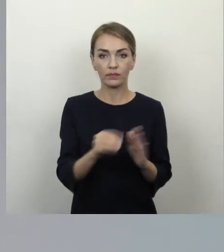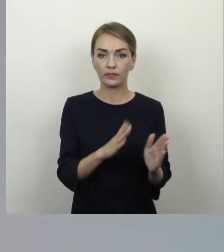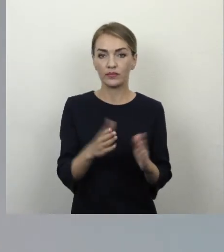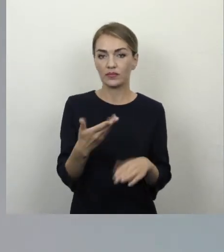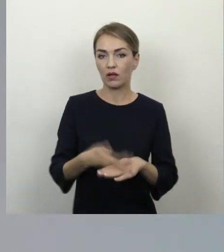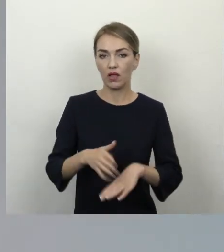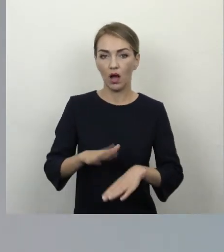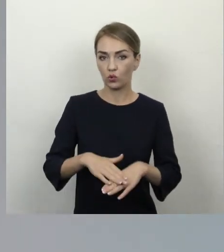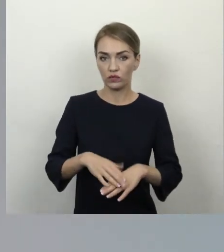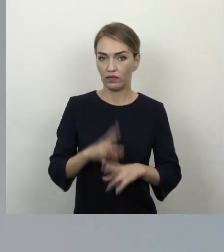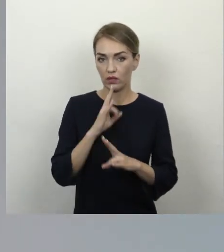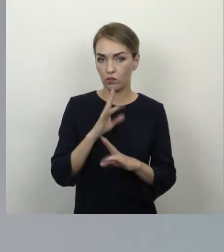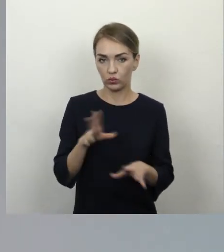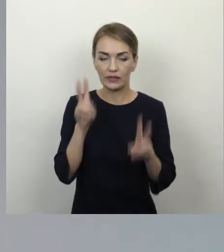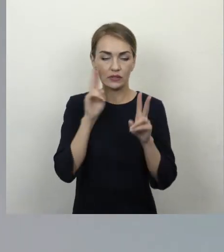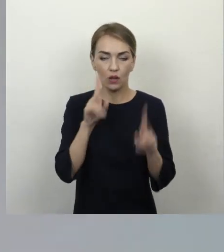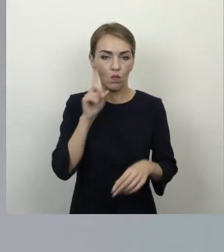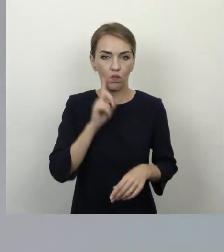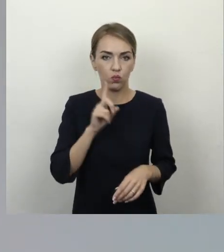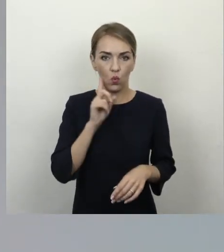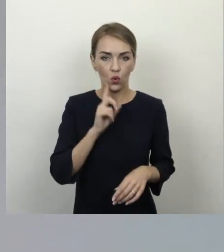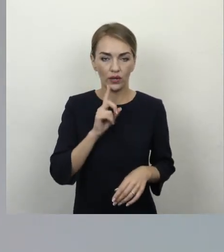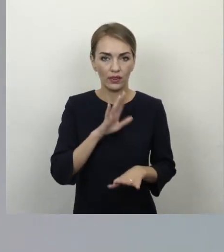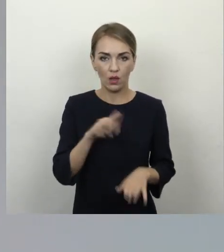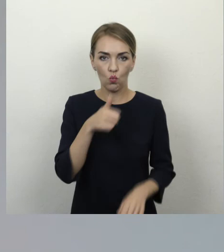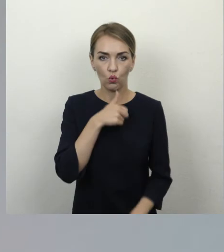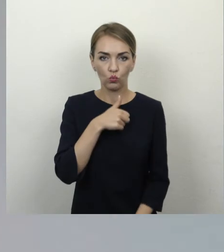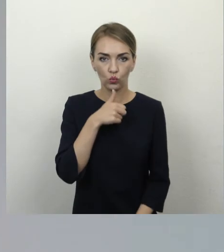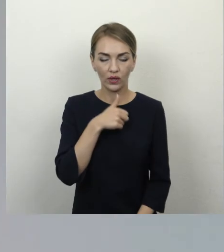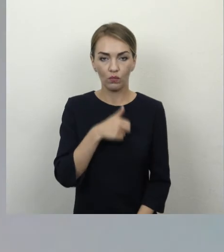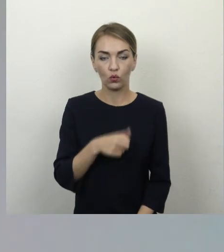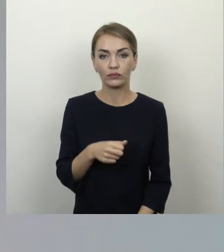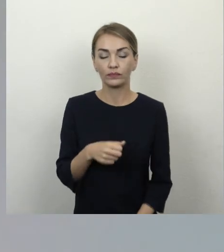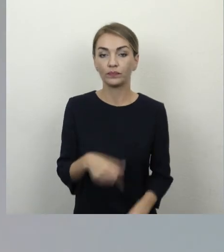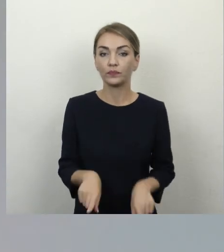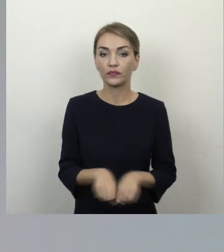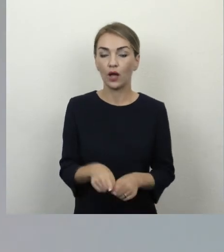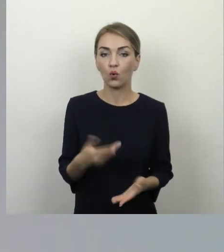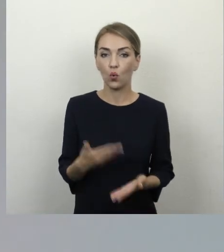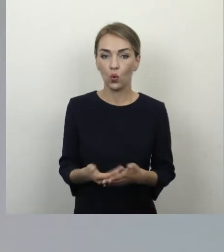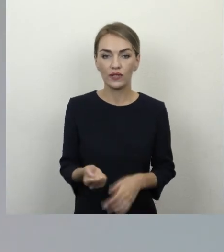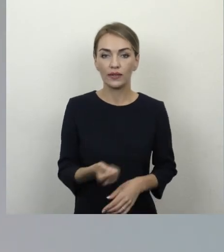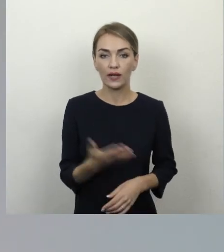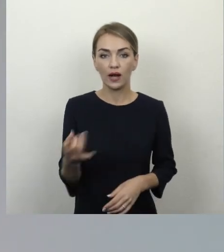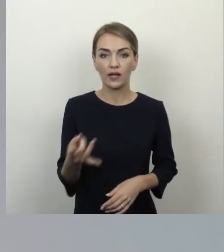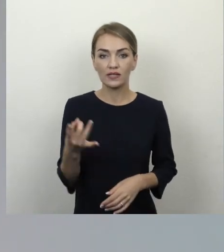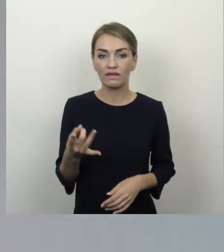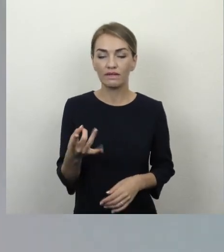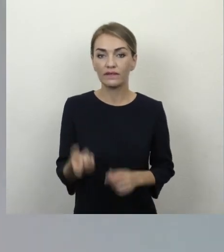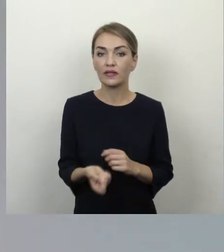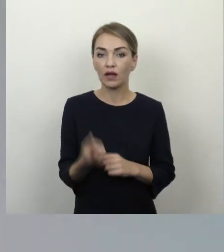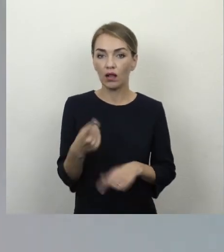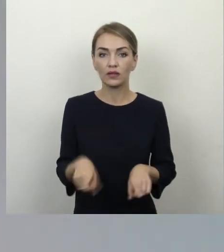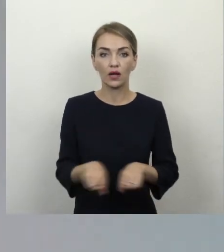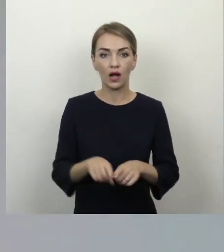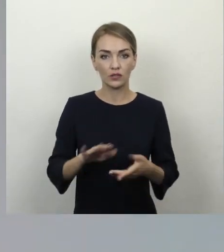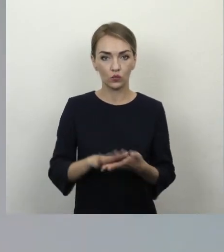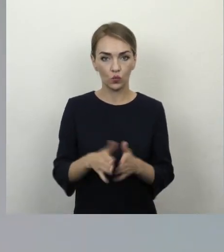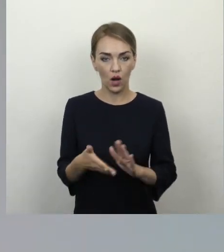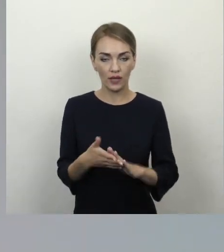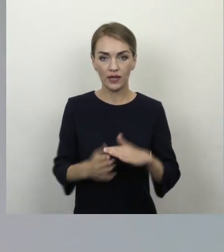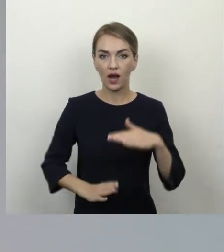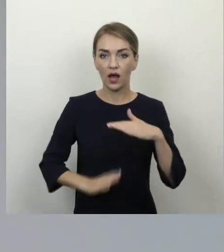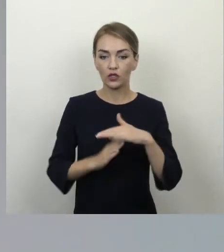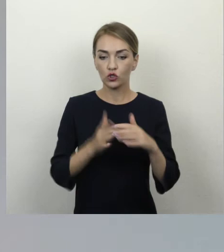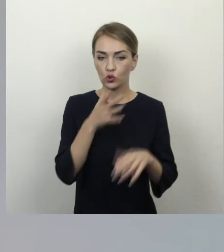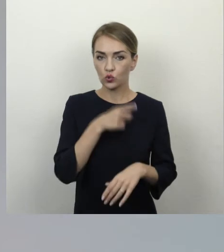as the election system has been changed, perhaps we will avoid those complications. I don't know yet. So several times we had a